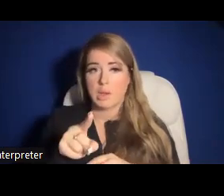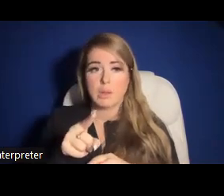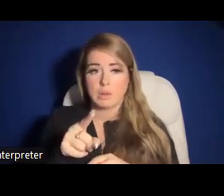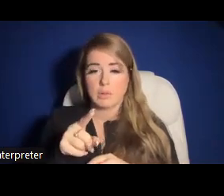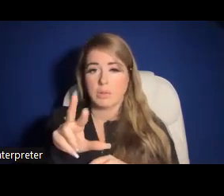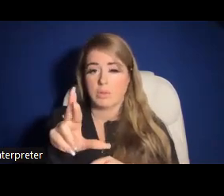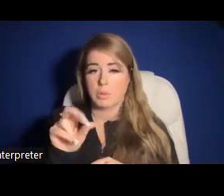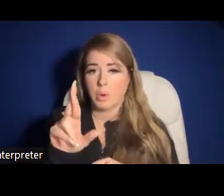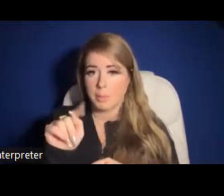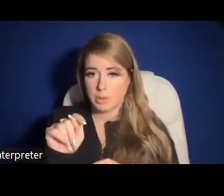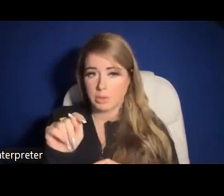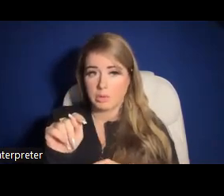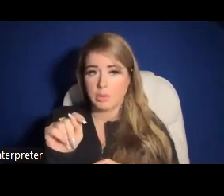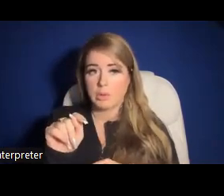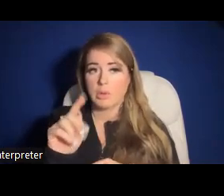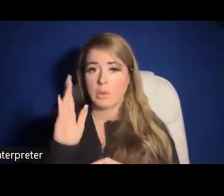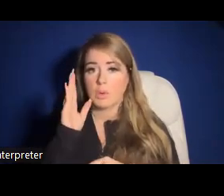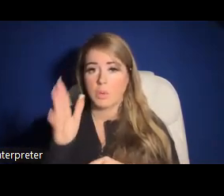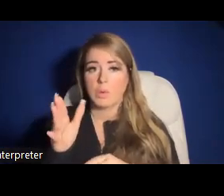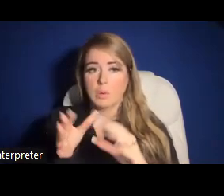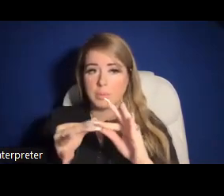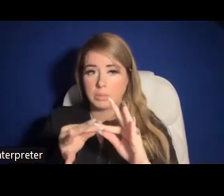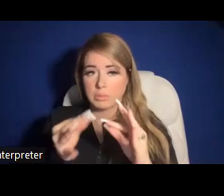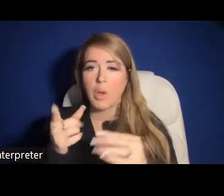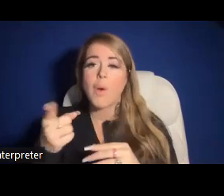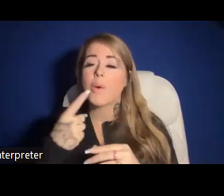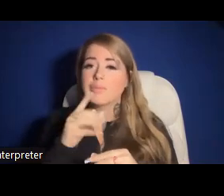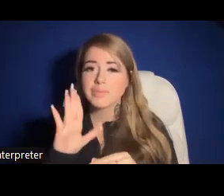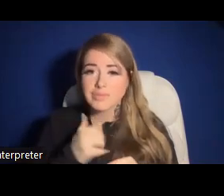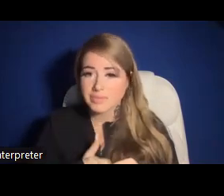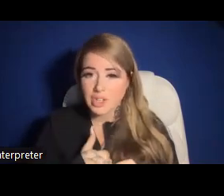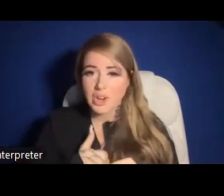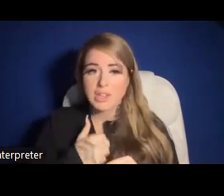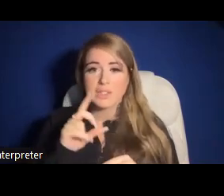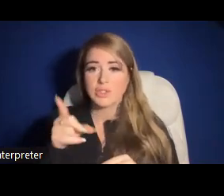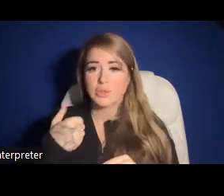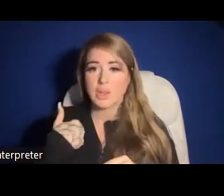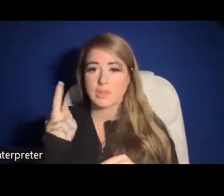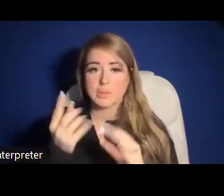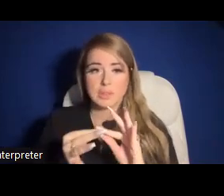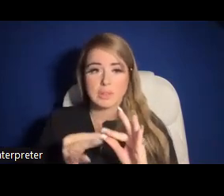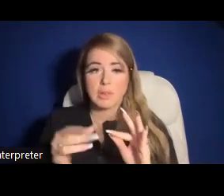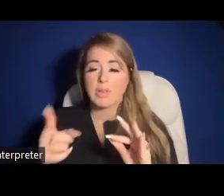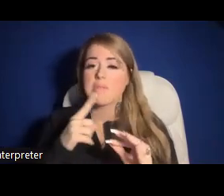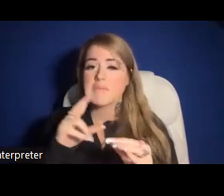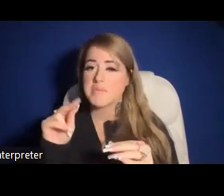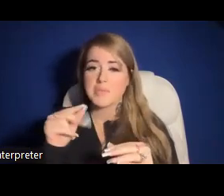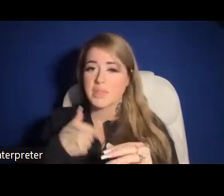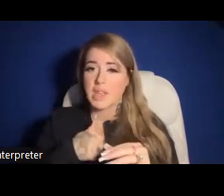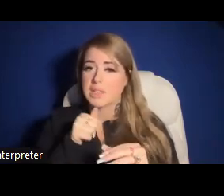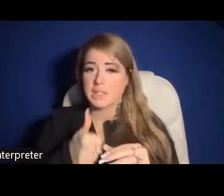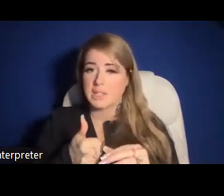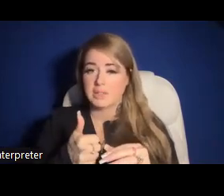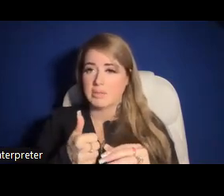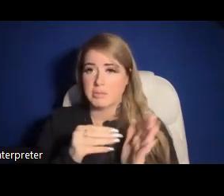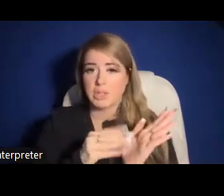Robert Archuleta has his hand up and I want to make sure we acknowledge that. I don't know if Oh, it's sorry, maybe Rob. Did you have something else, Rob? No, I did not put it down.